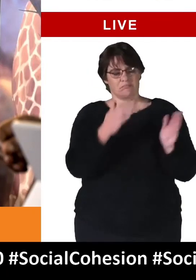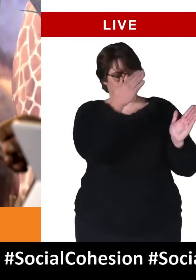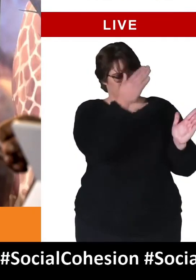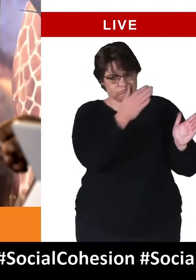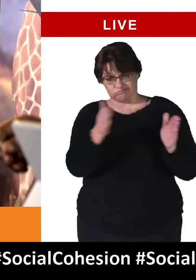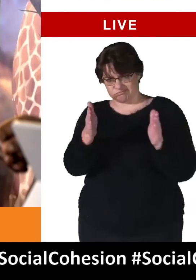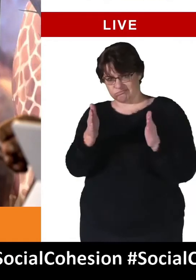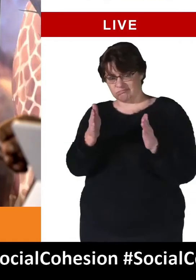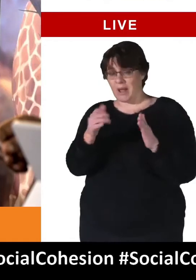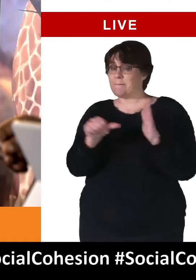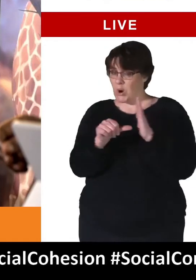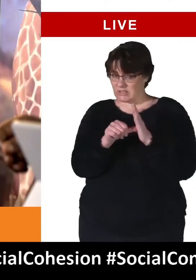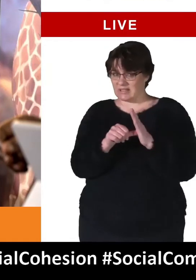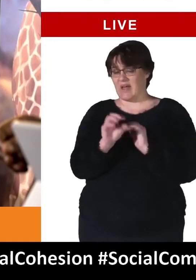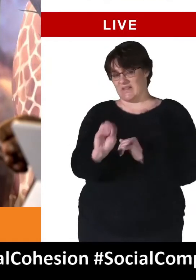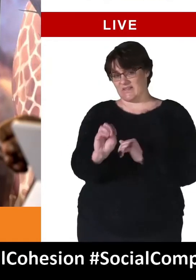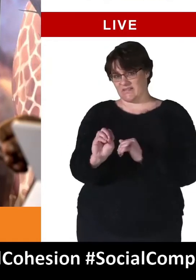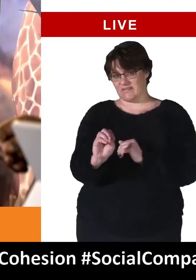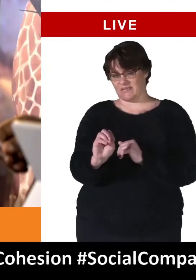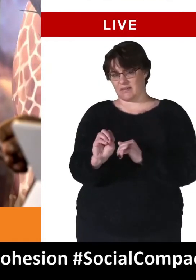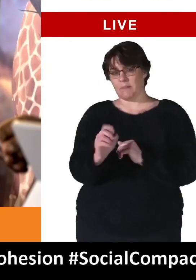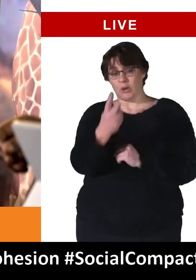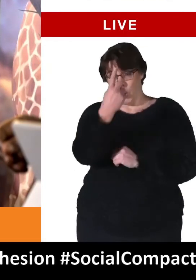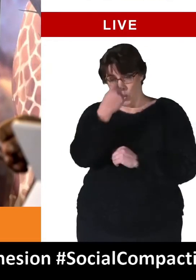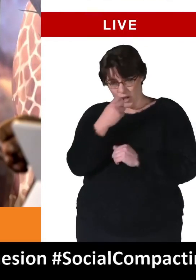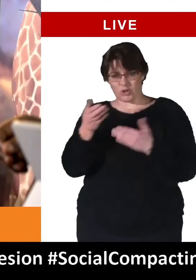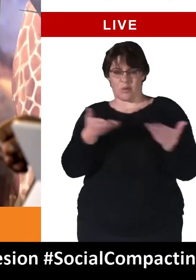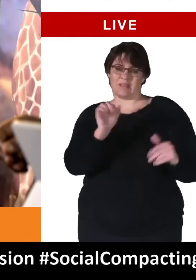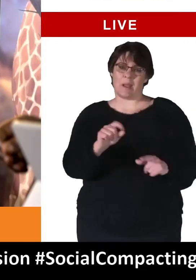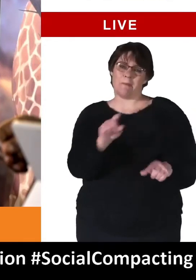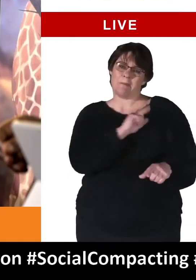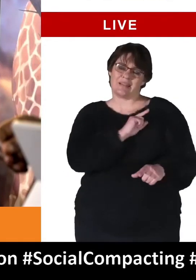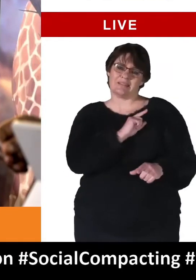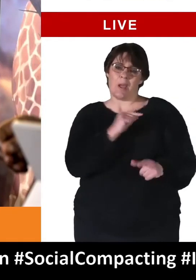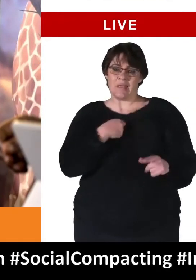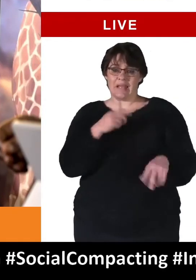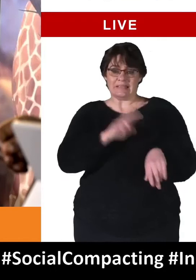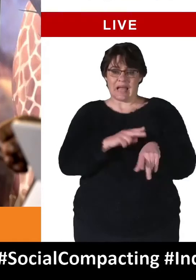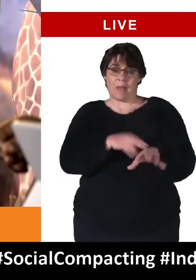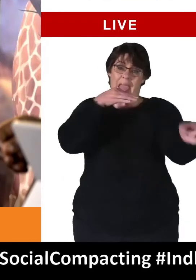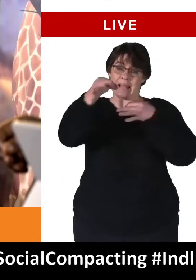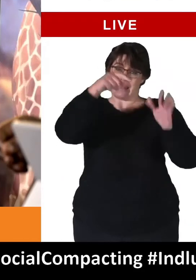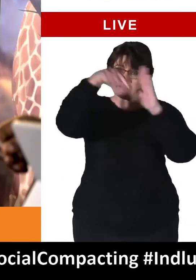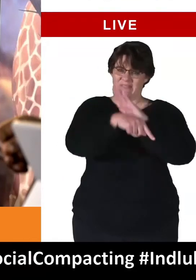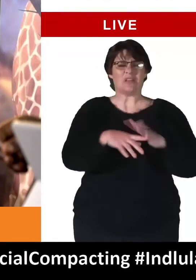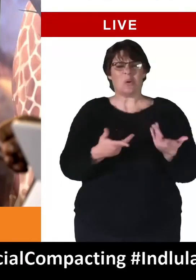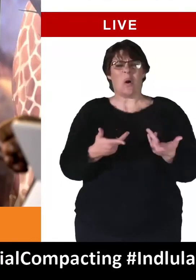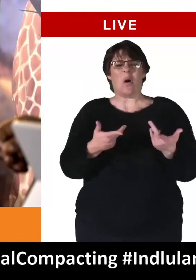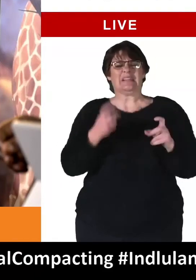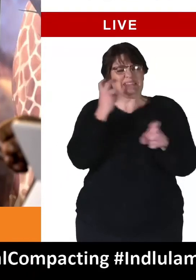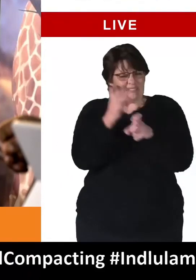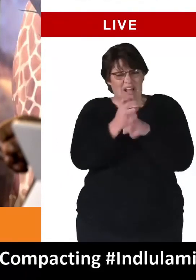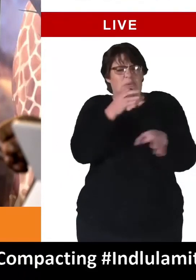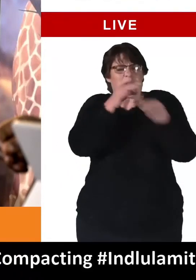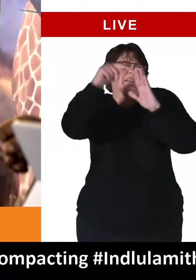And of course, the question is welcome, but in the short space that we have, it's very difficult to expatiate on